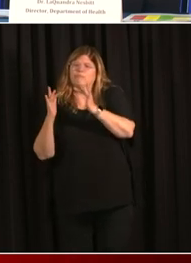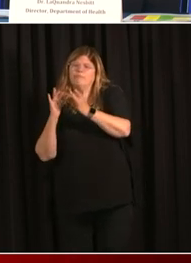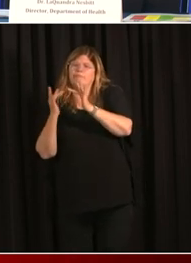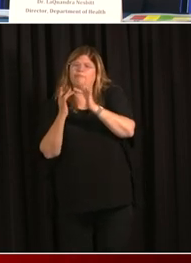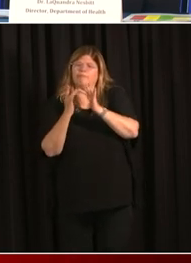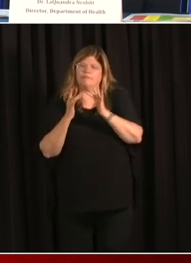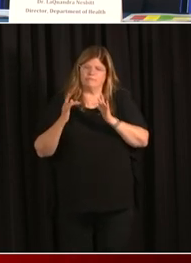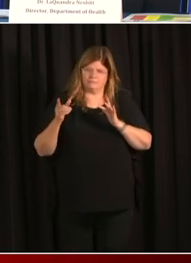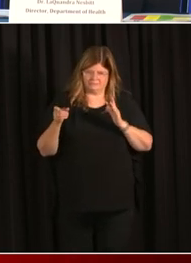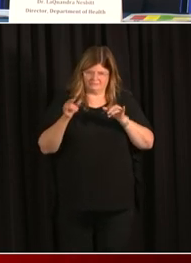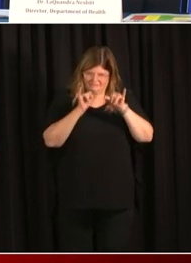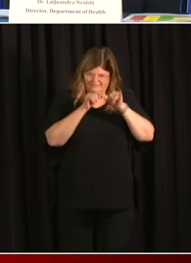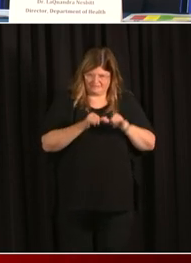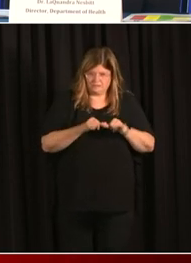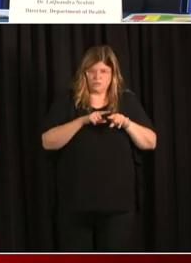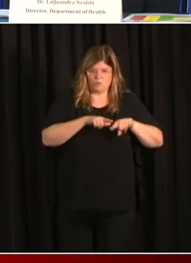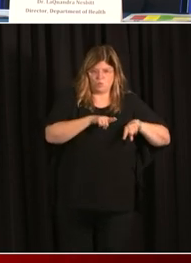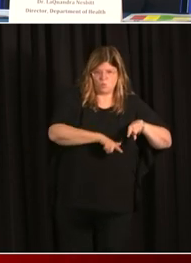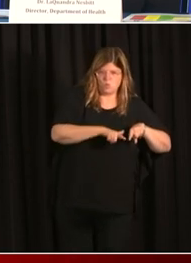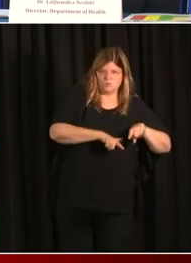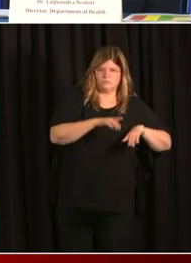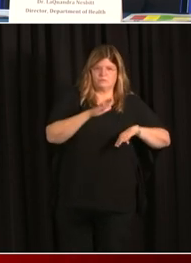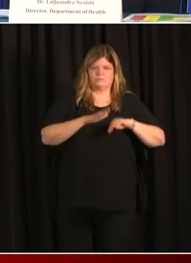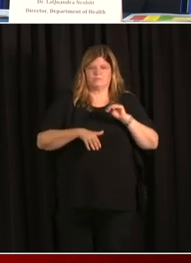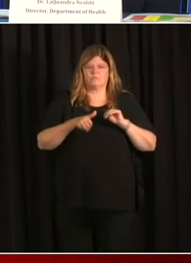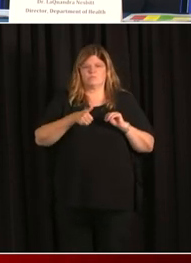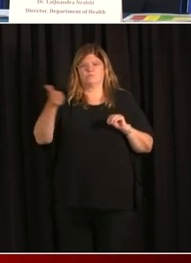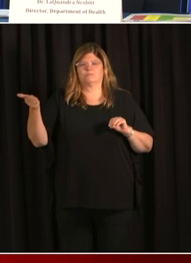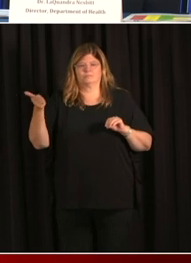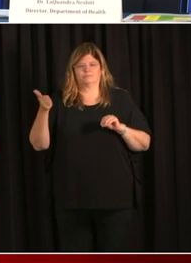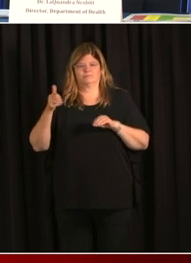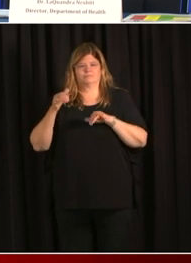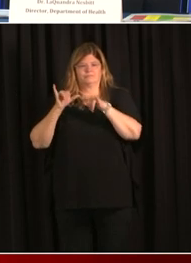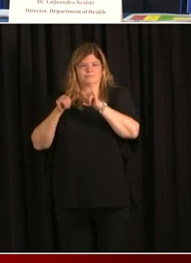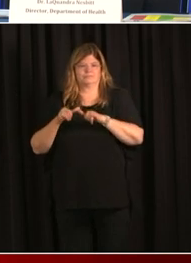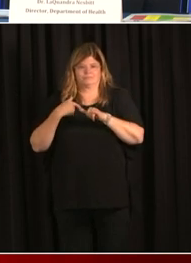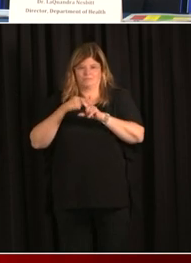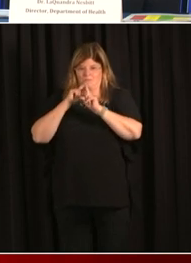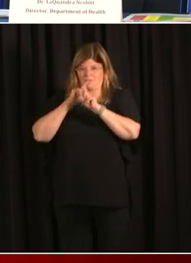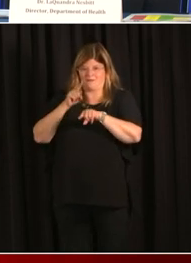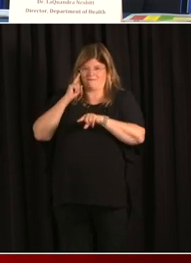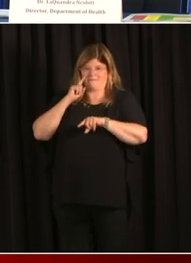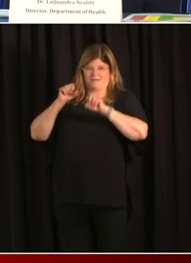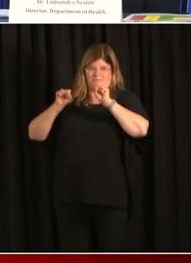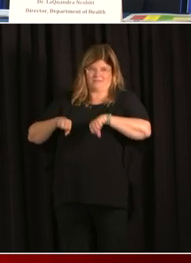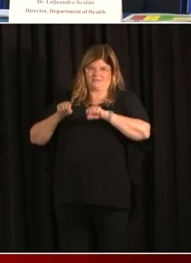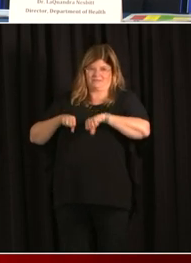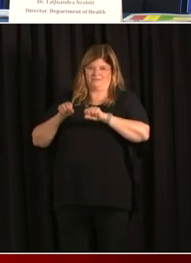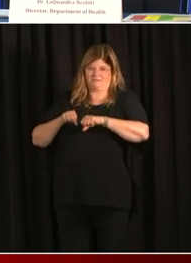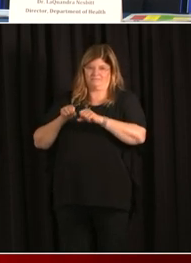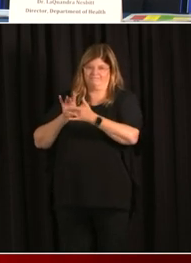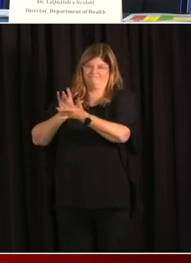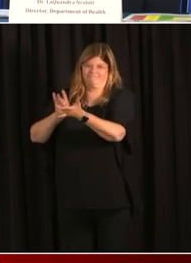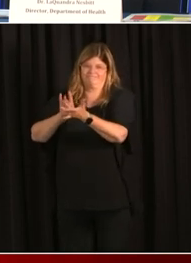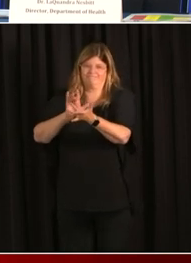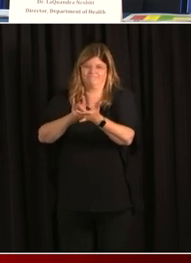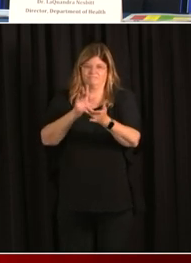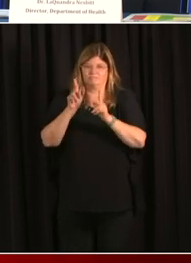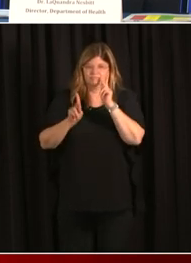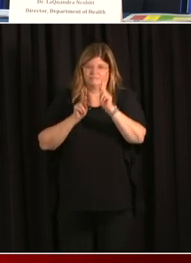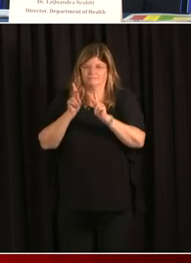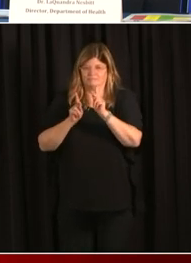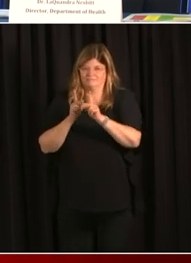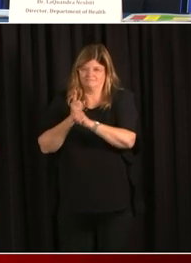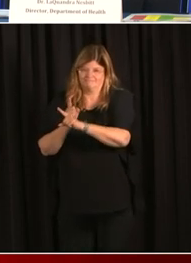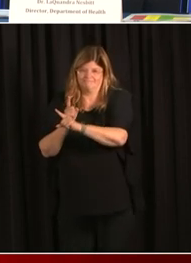lower than the metric that we report out on with our ability to reach people or to contact people, rather.